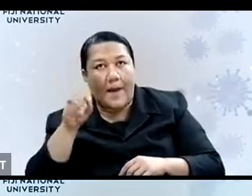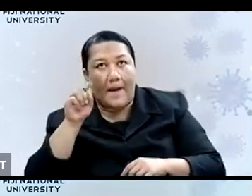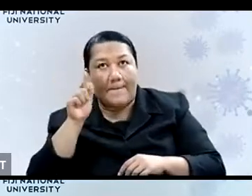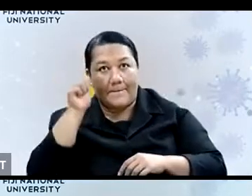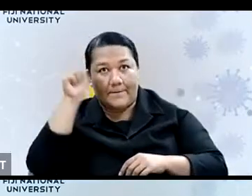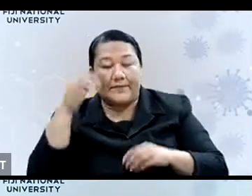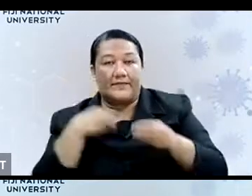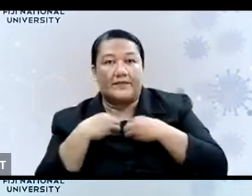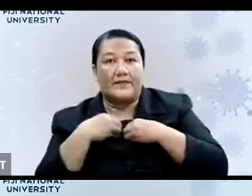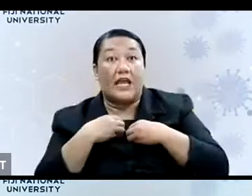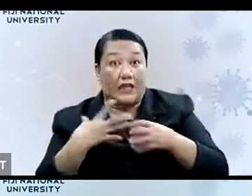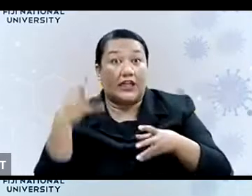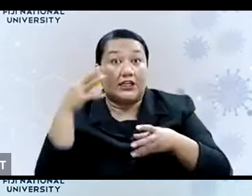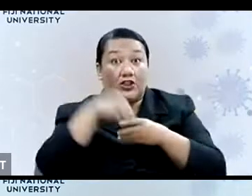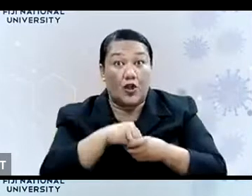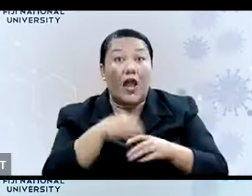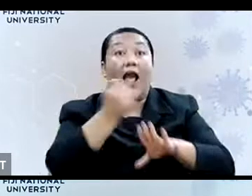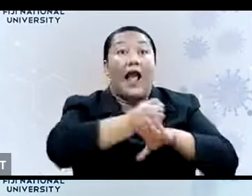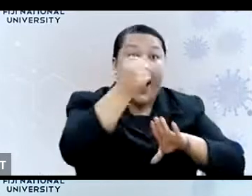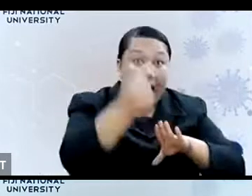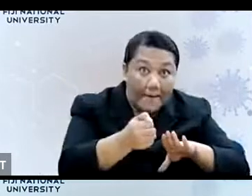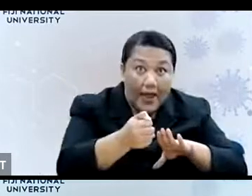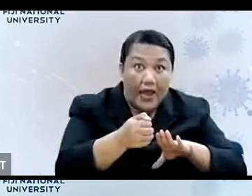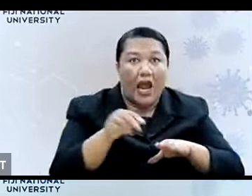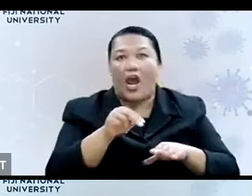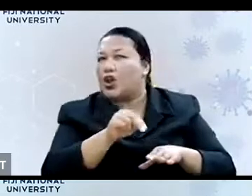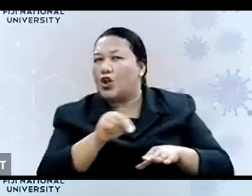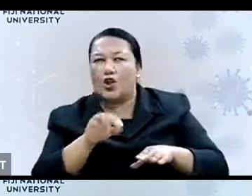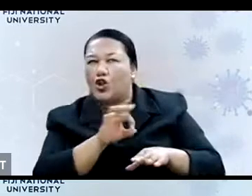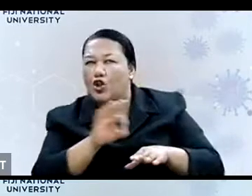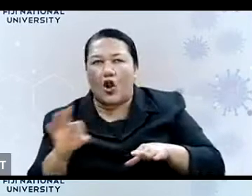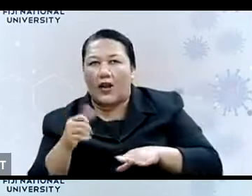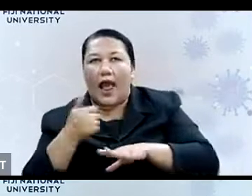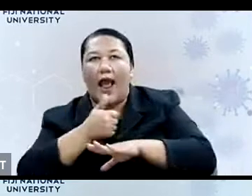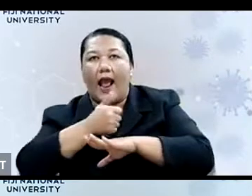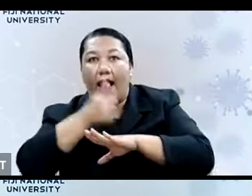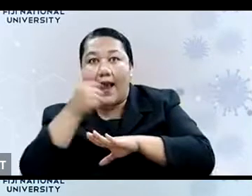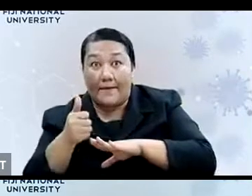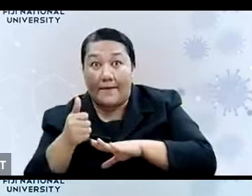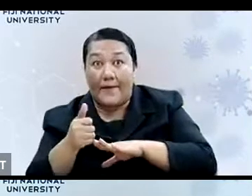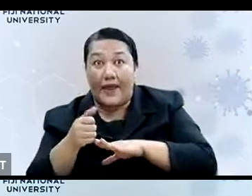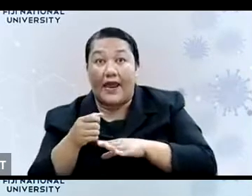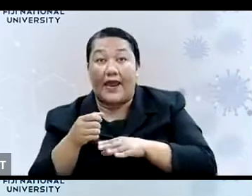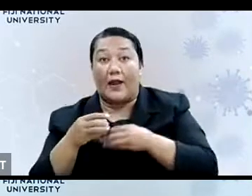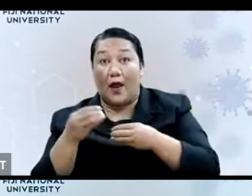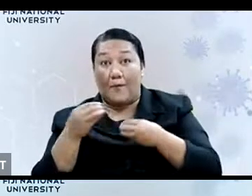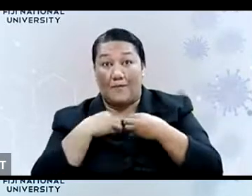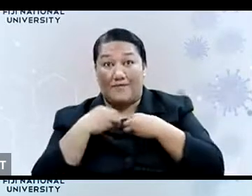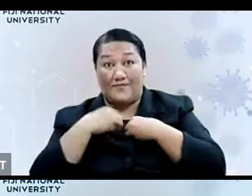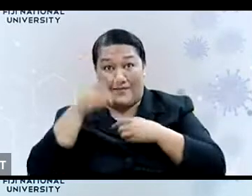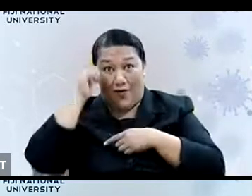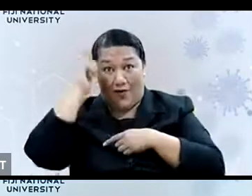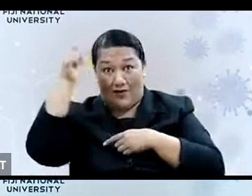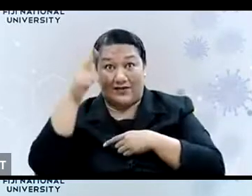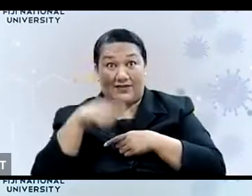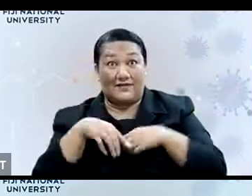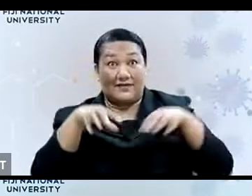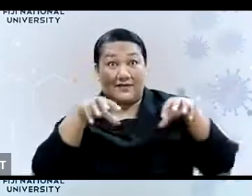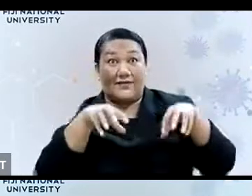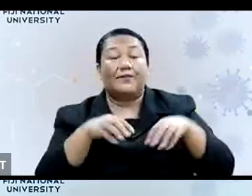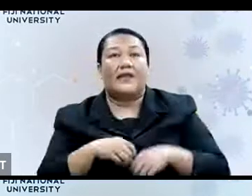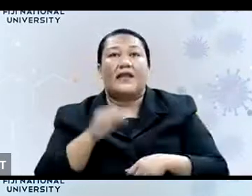employees? Yes, that's correct. I had talked about the human rights